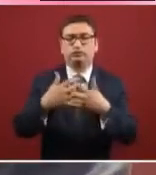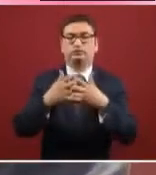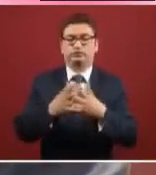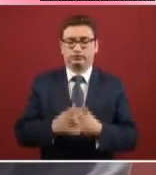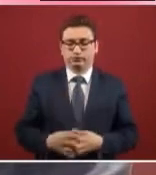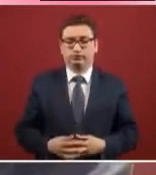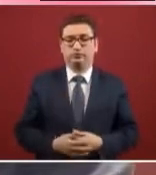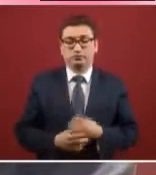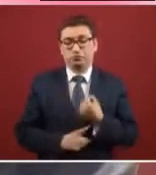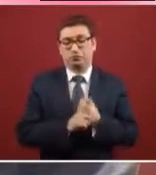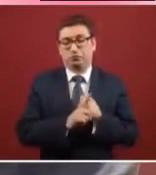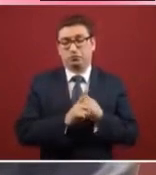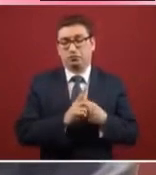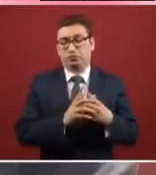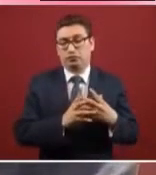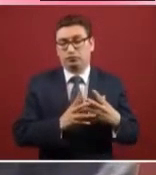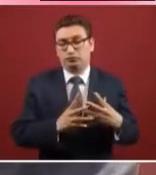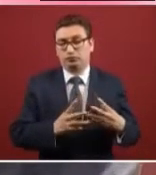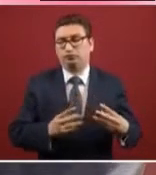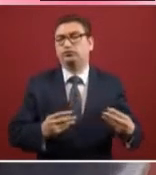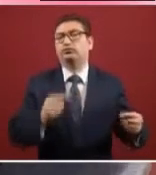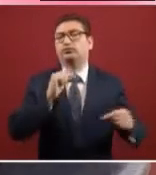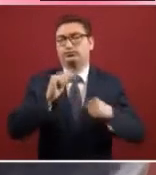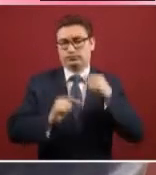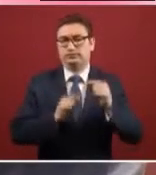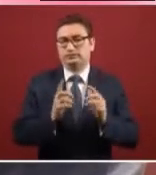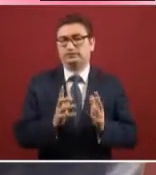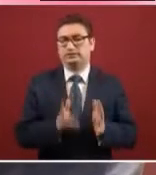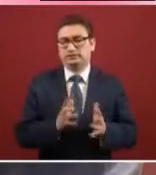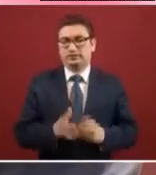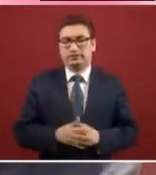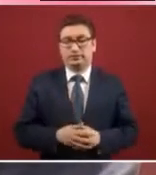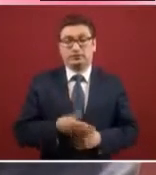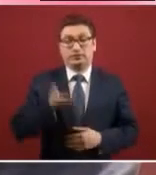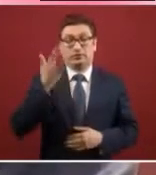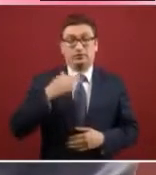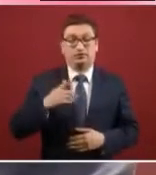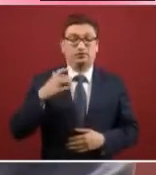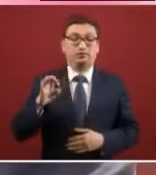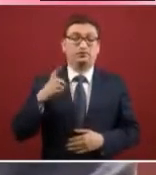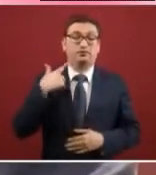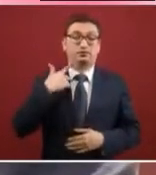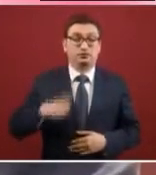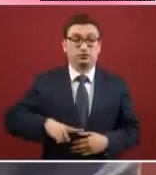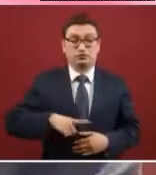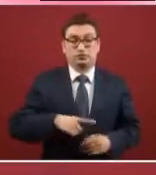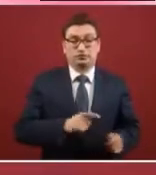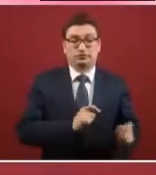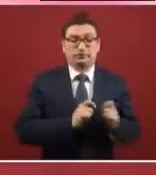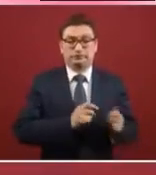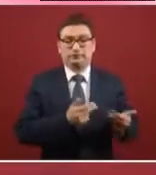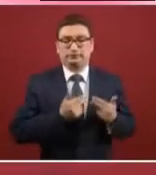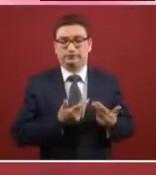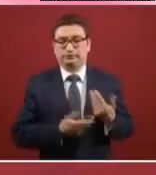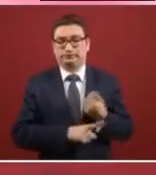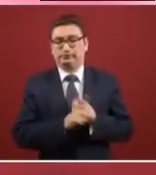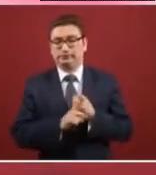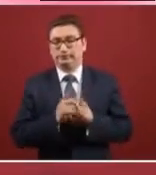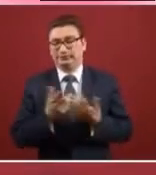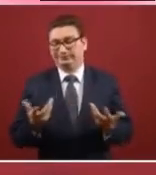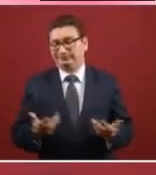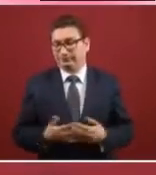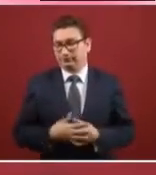problema. Production, and we're coming out of that problem para that they no decir us, este, so that I don't